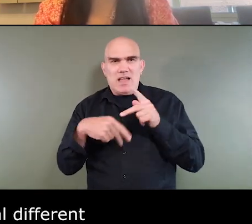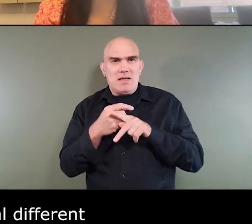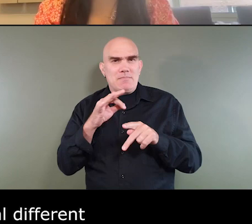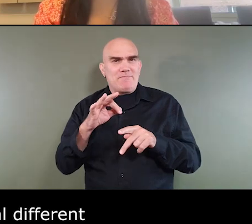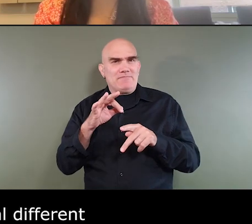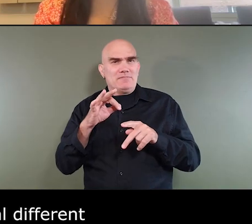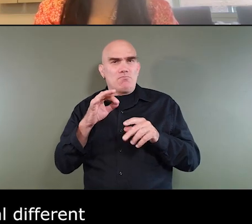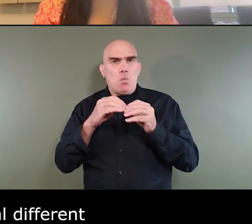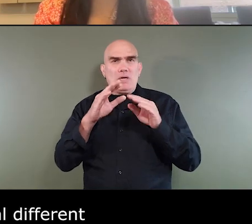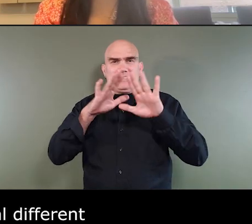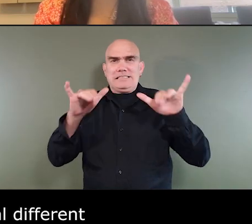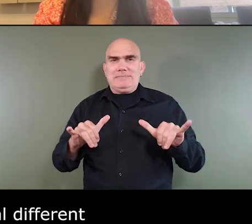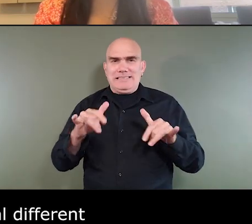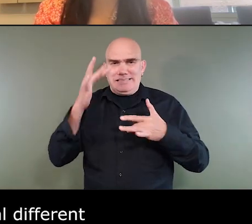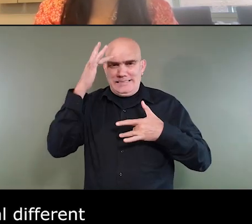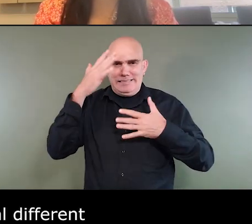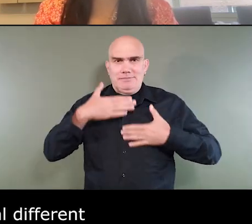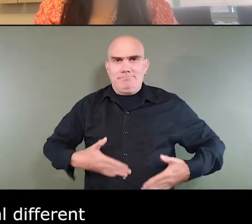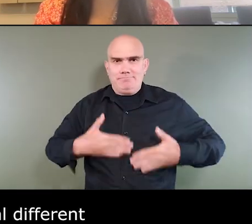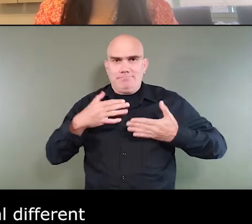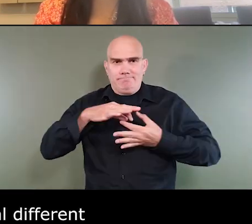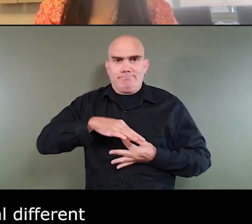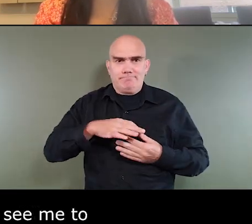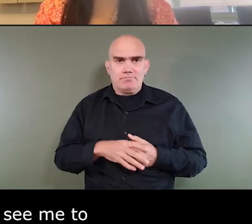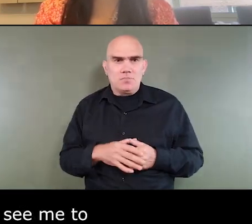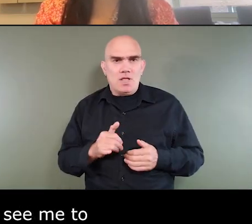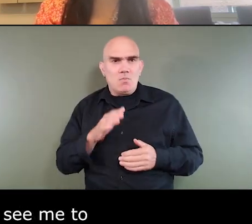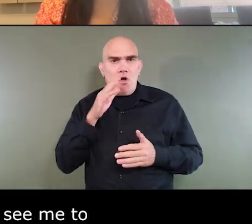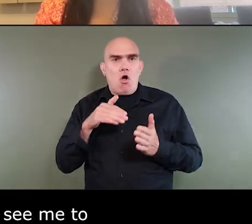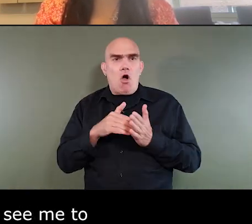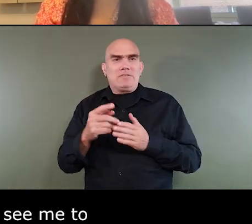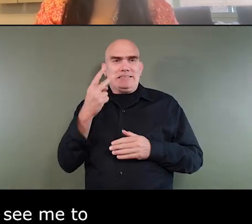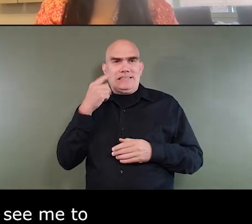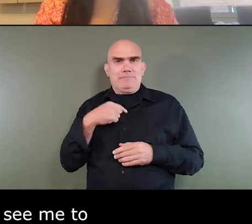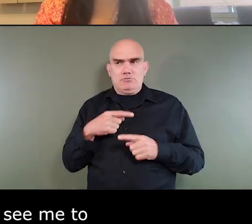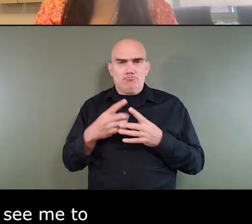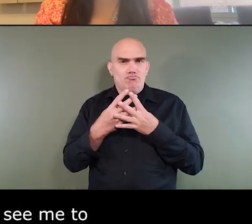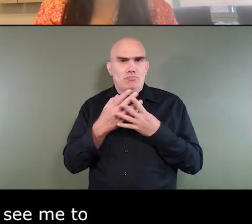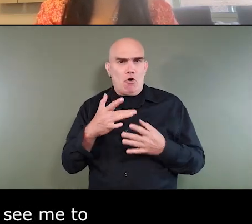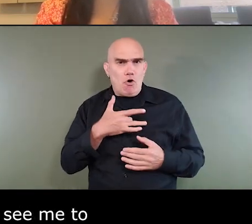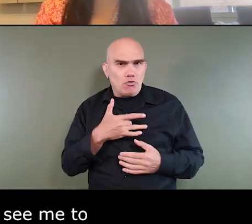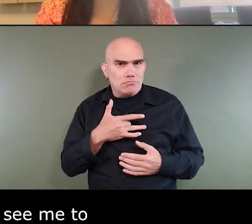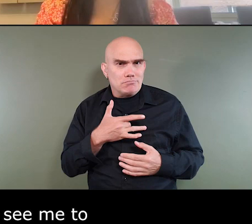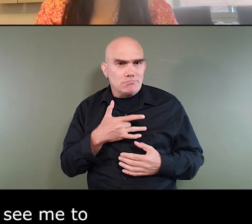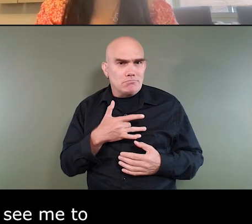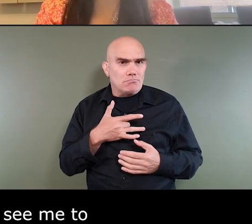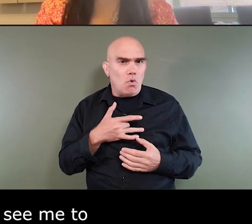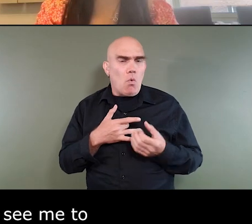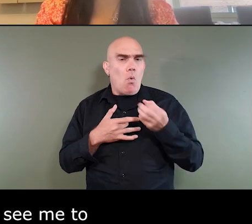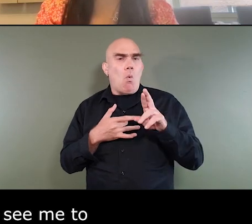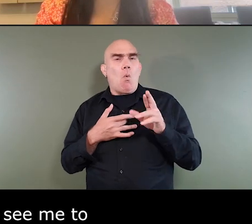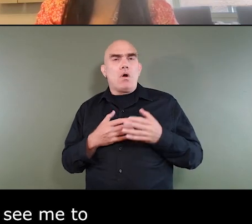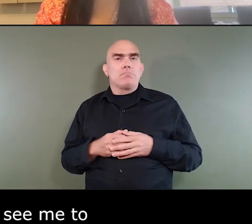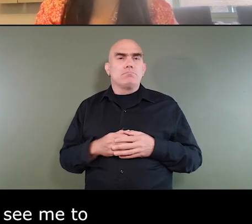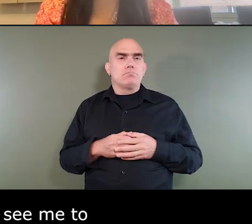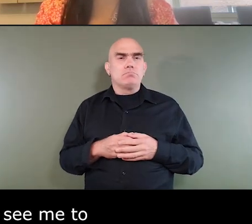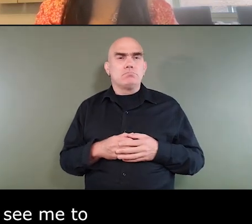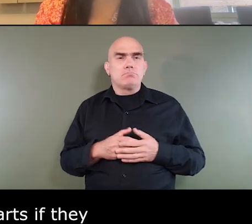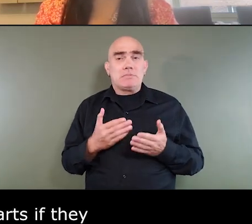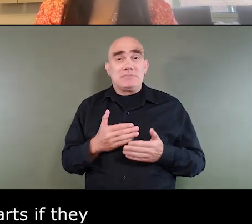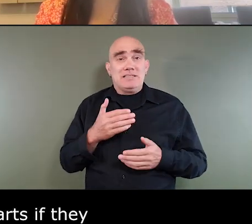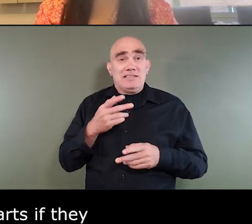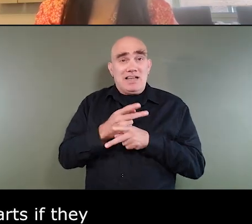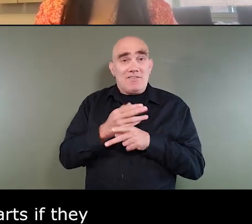of more systemic disease, they'll often come to see me to either screen their hearts or